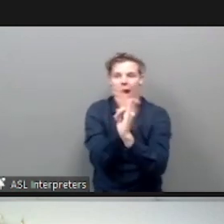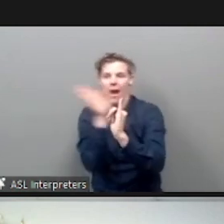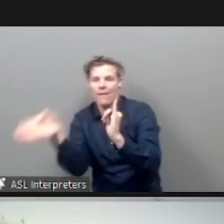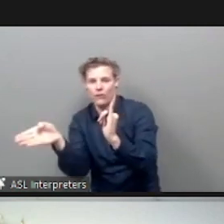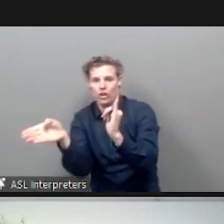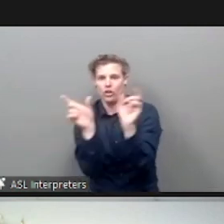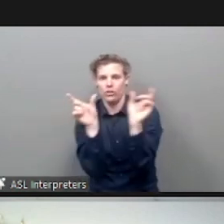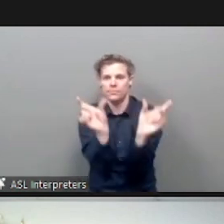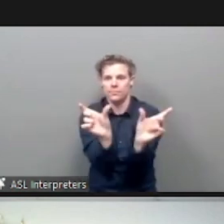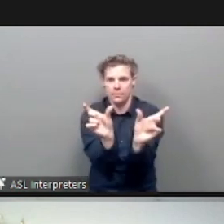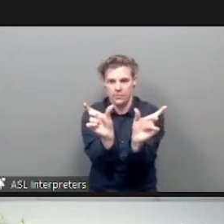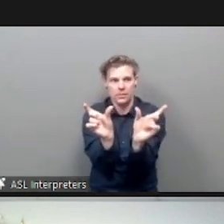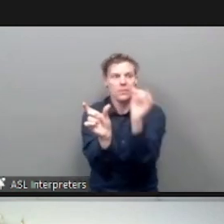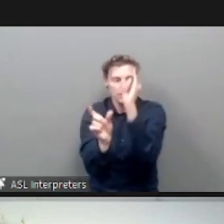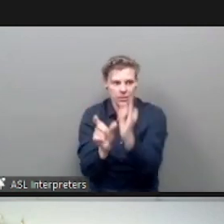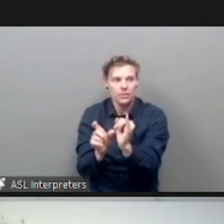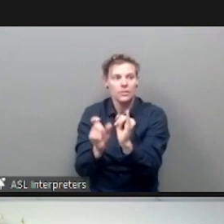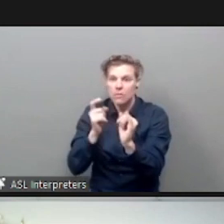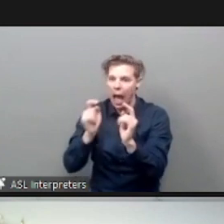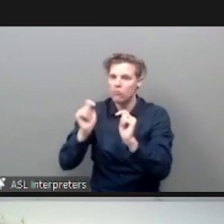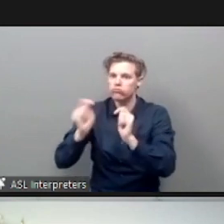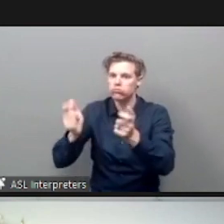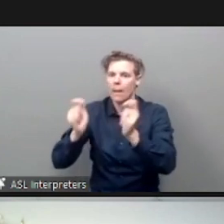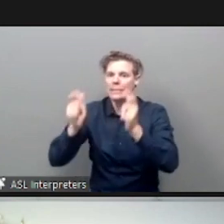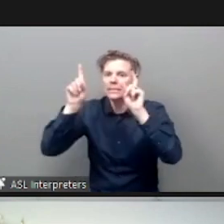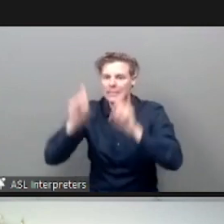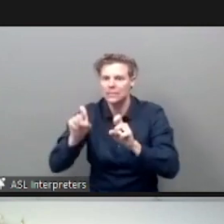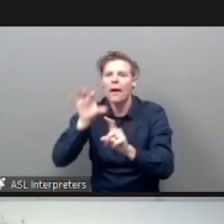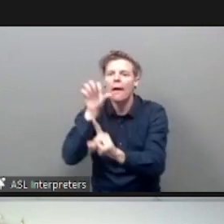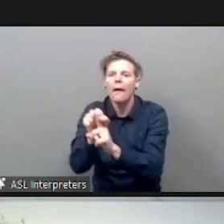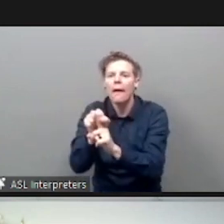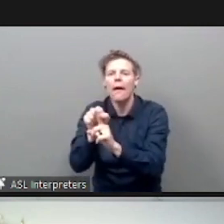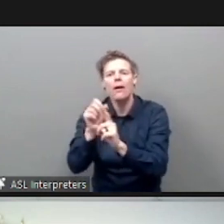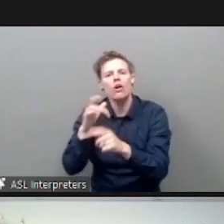people once there was a positive every other day, just like